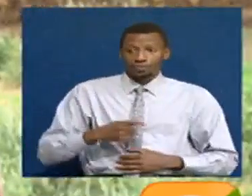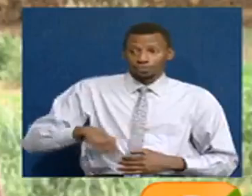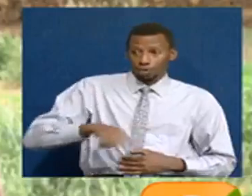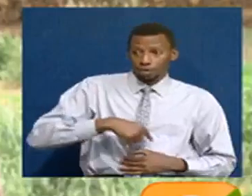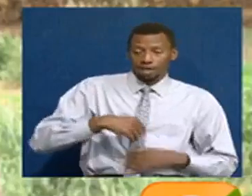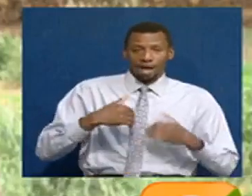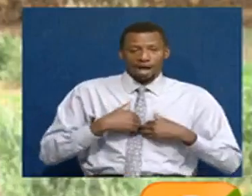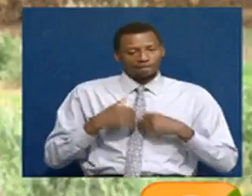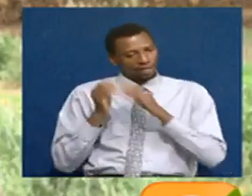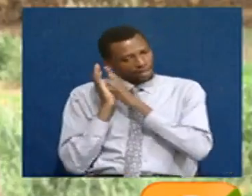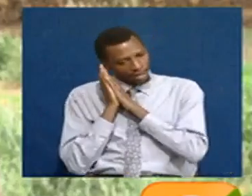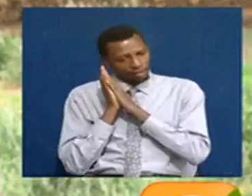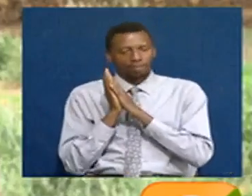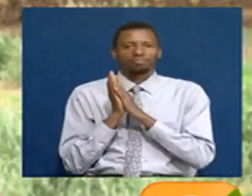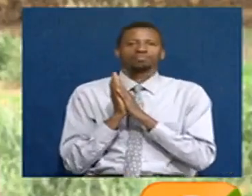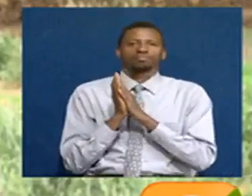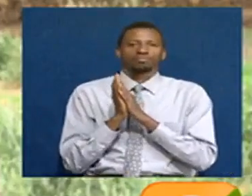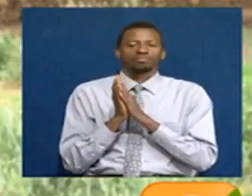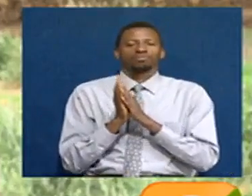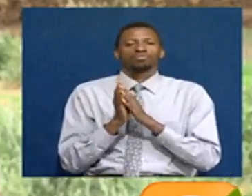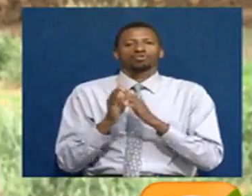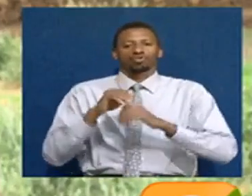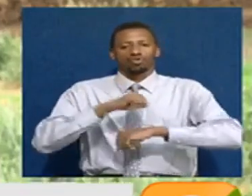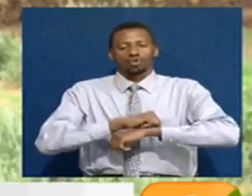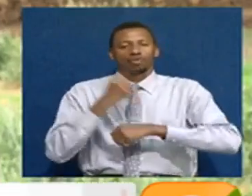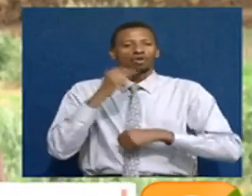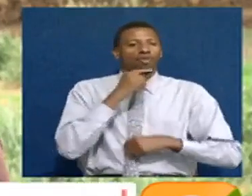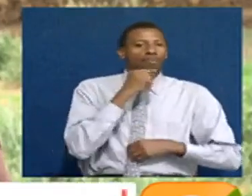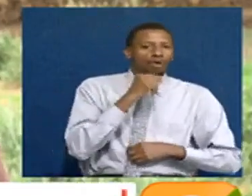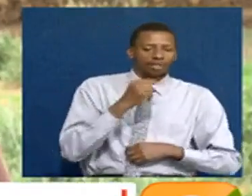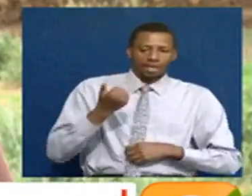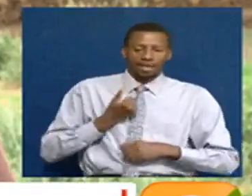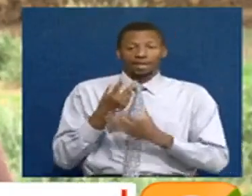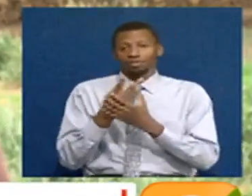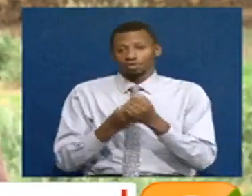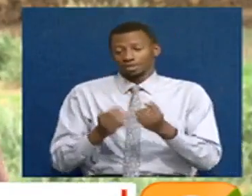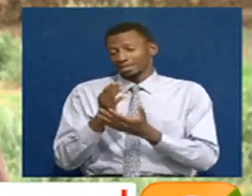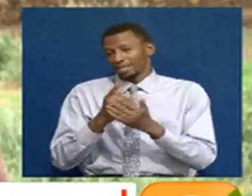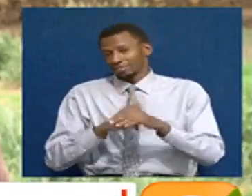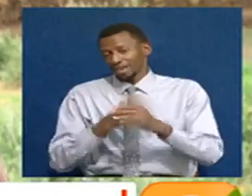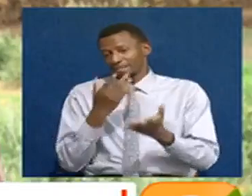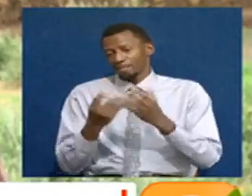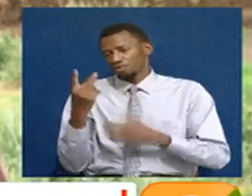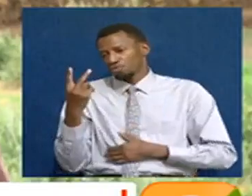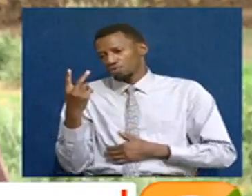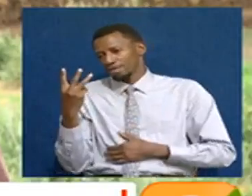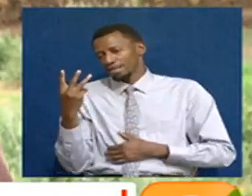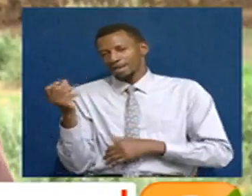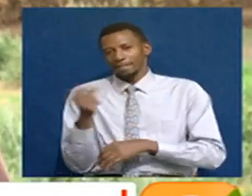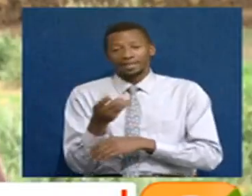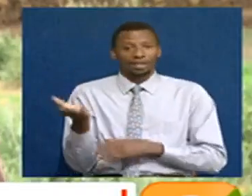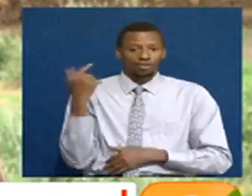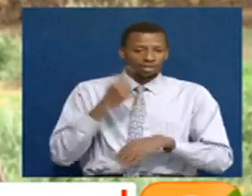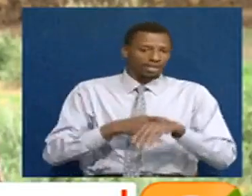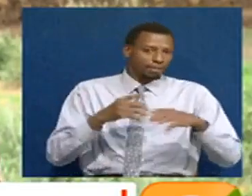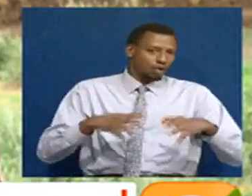boarding facility for both boys and girls, and sometimes, maybe 2 months ago, 3 months ago, when the power